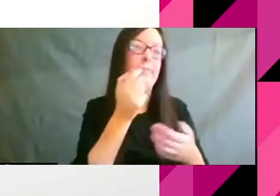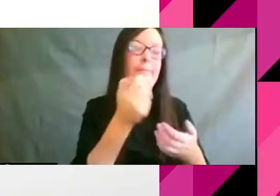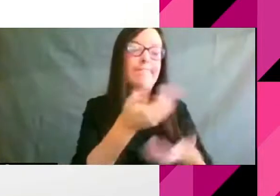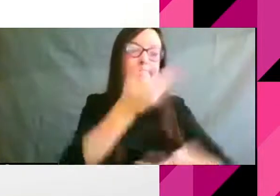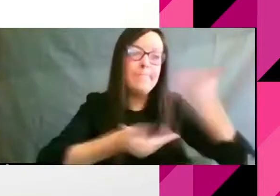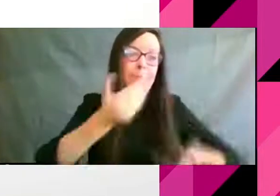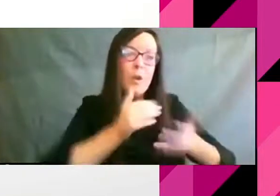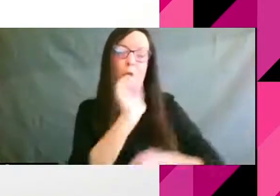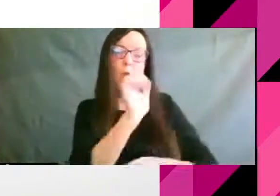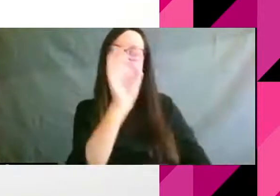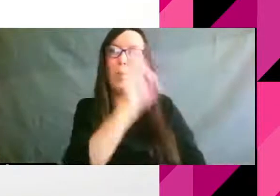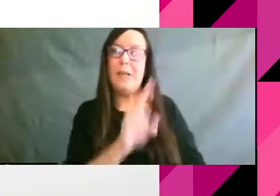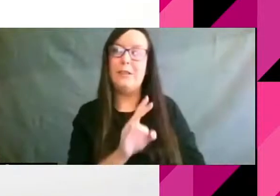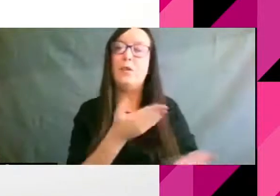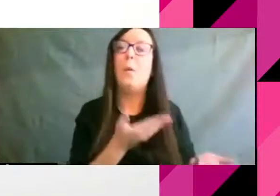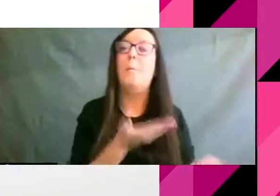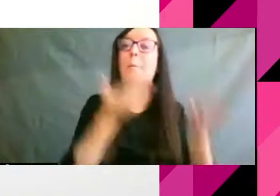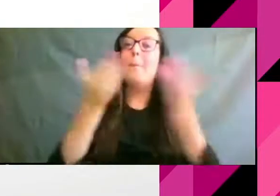me give the floor to Catalina.